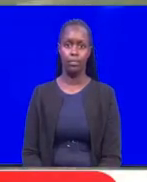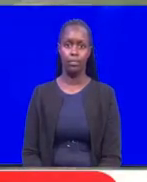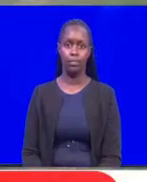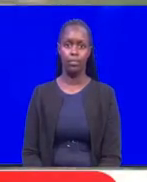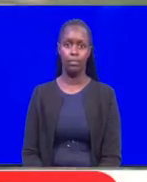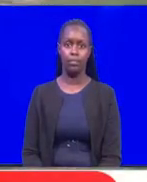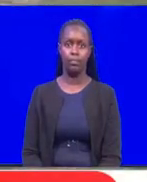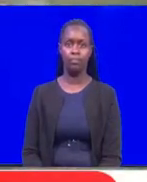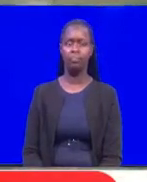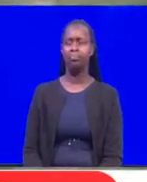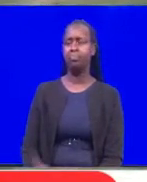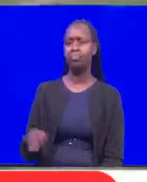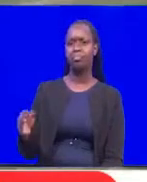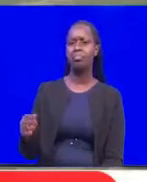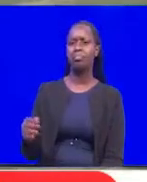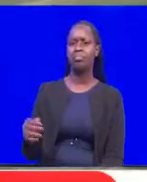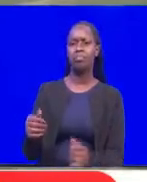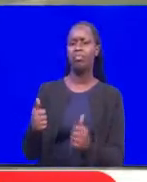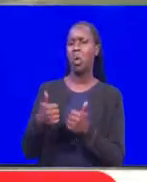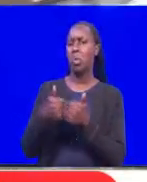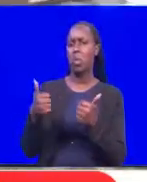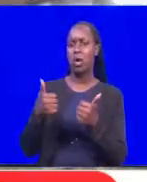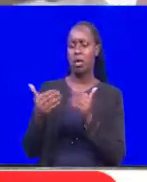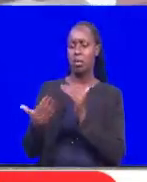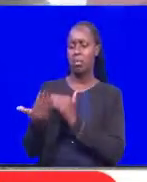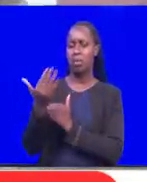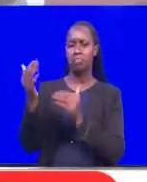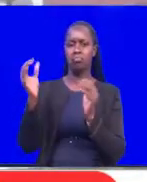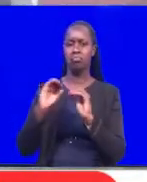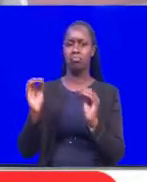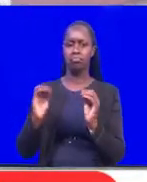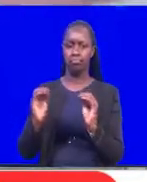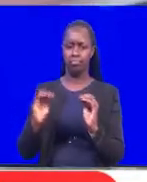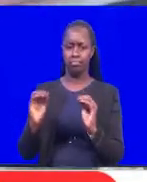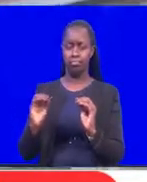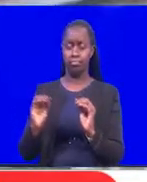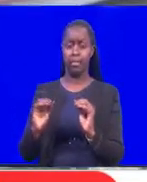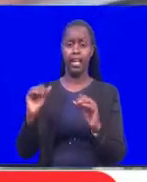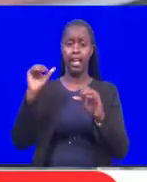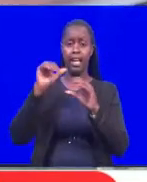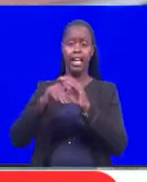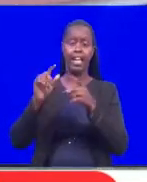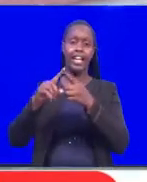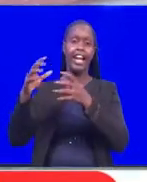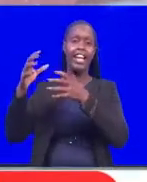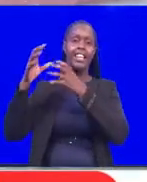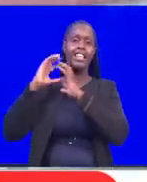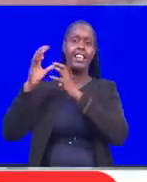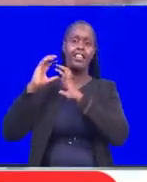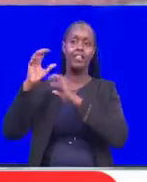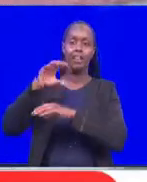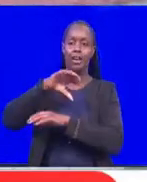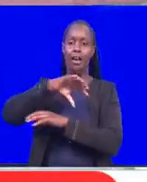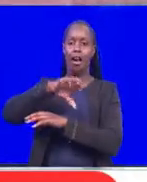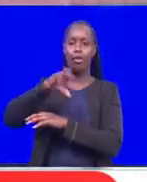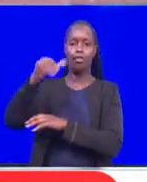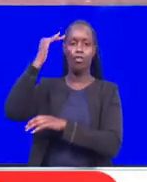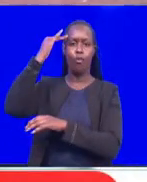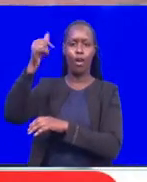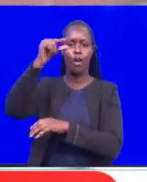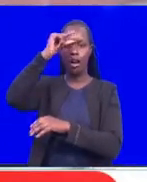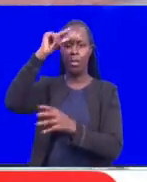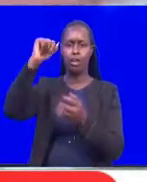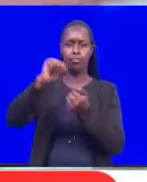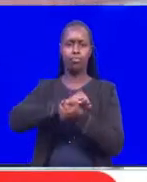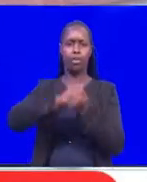It was not a good morning to Dora Chovo, a Mabirikani resident in Kilifi County, after the county government demolished her house, claiming